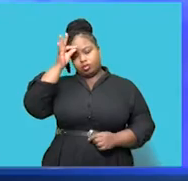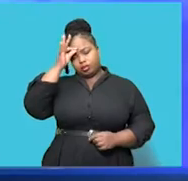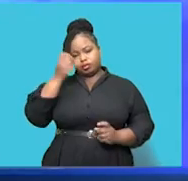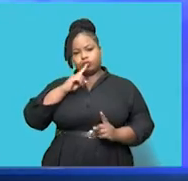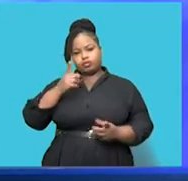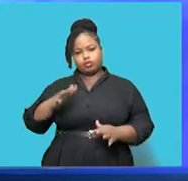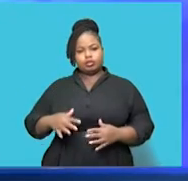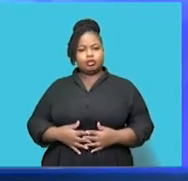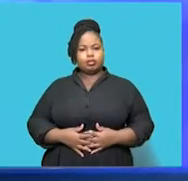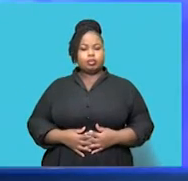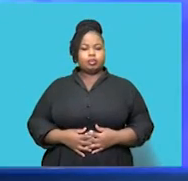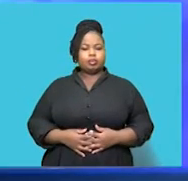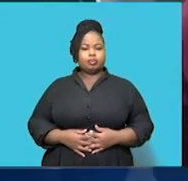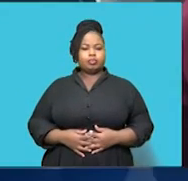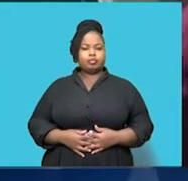diphuputso.